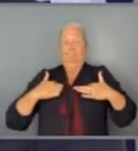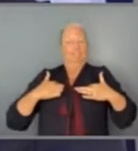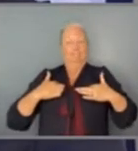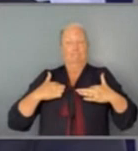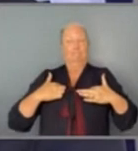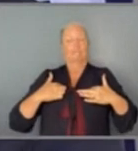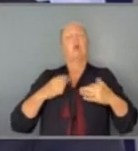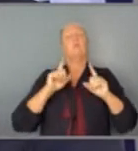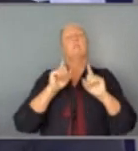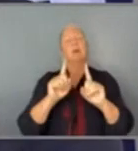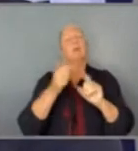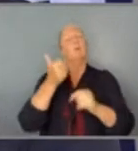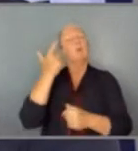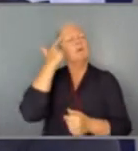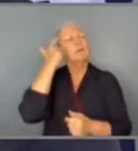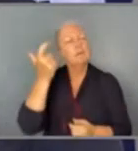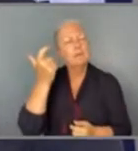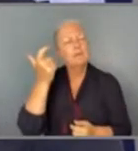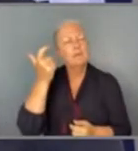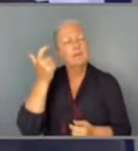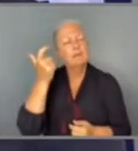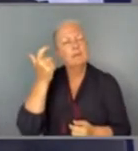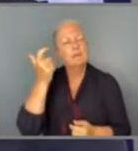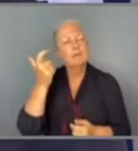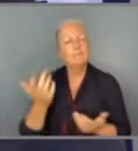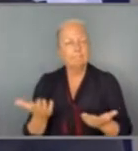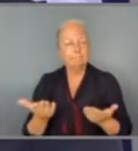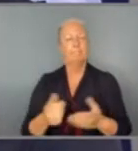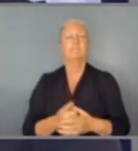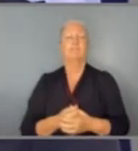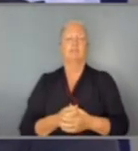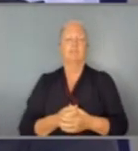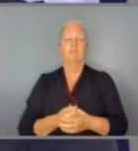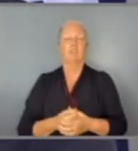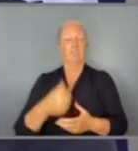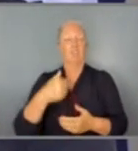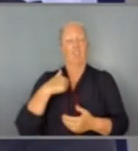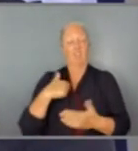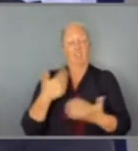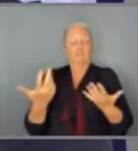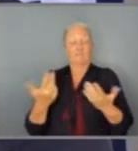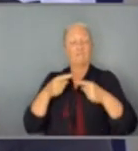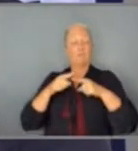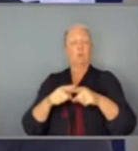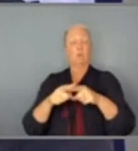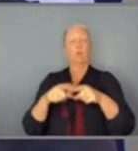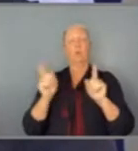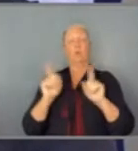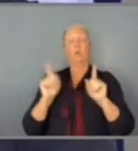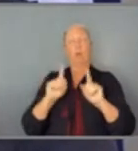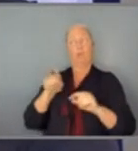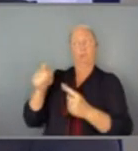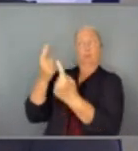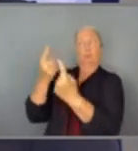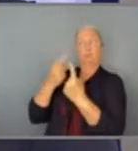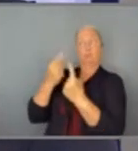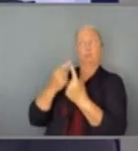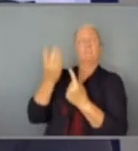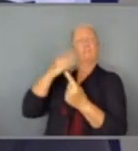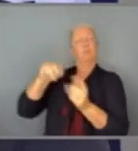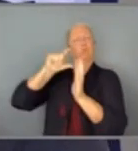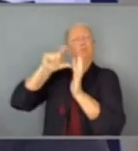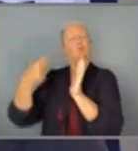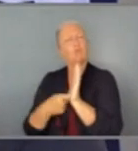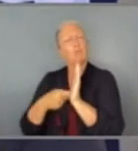Chief Medical Officer has pulled together, and I'll be following the same practice as the Chief Medical Officer, and so I would